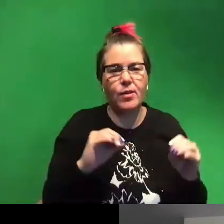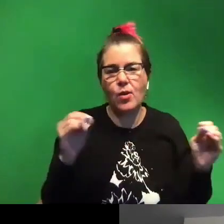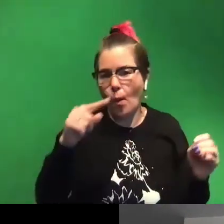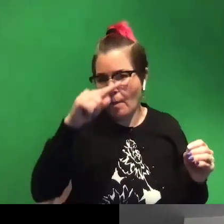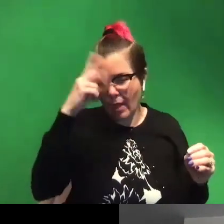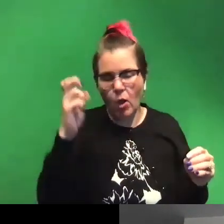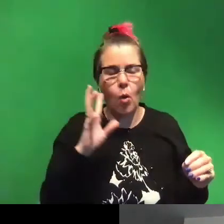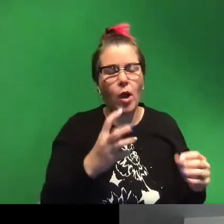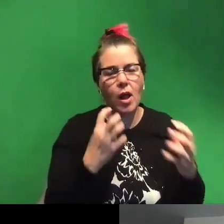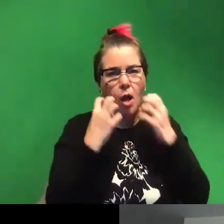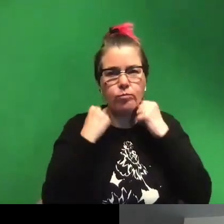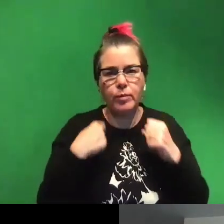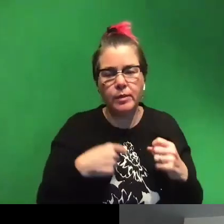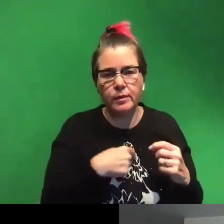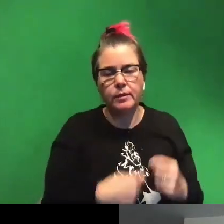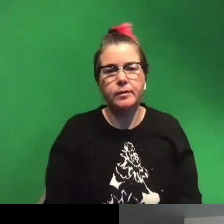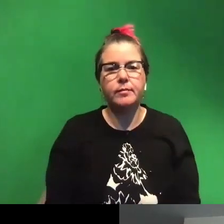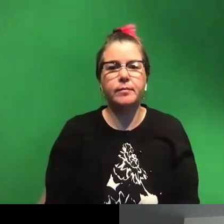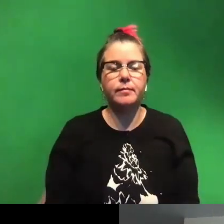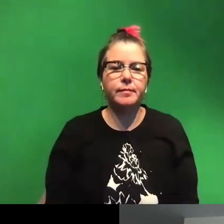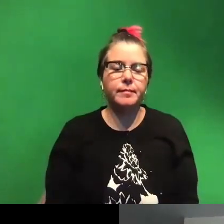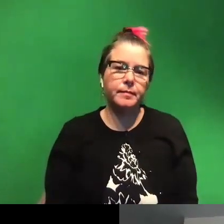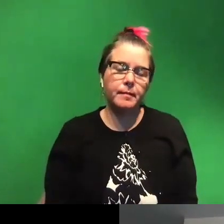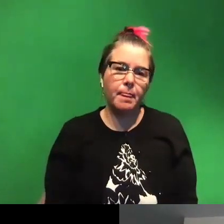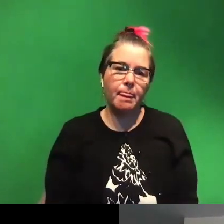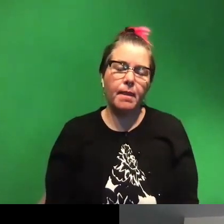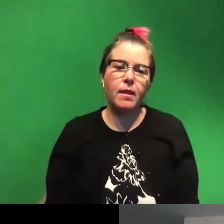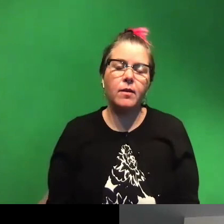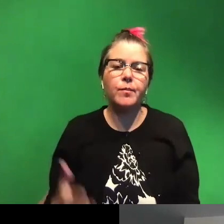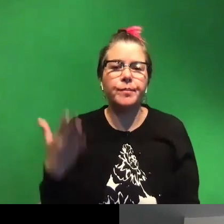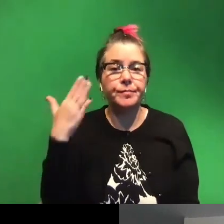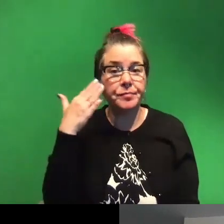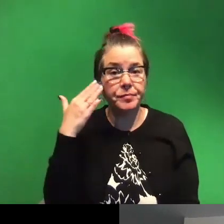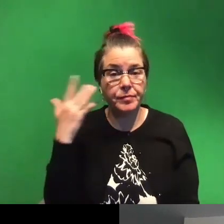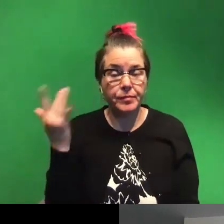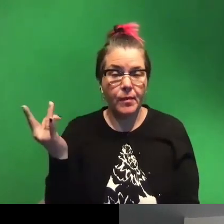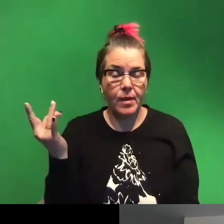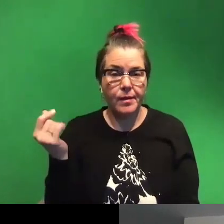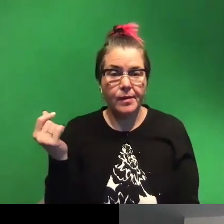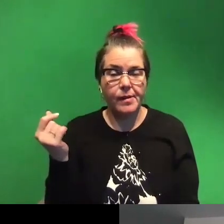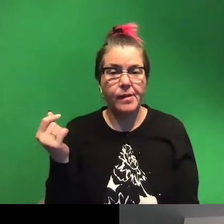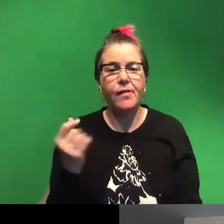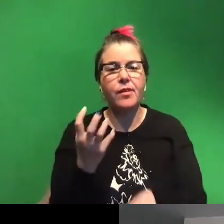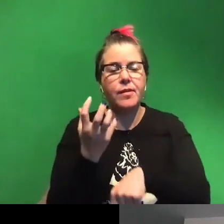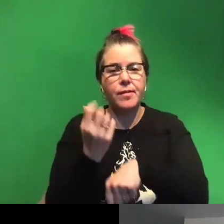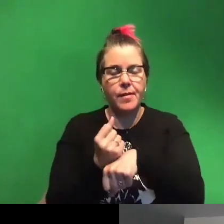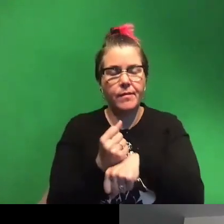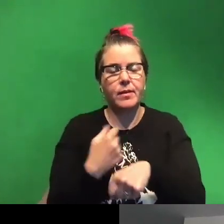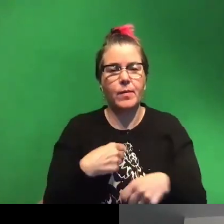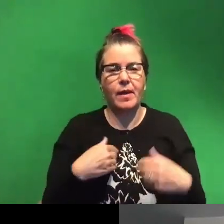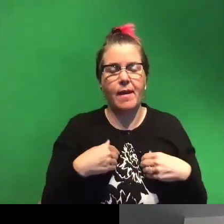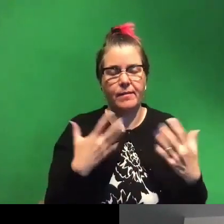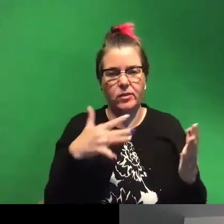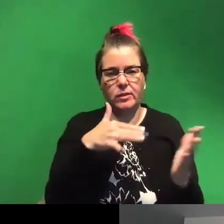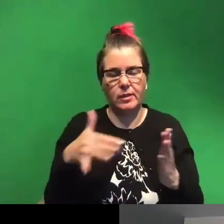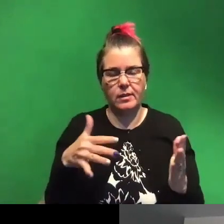us. And we know that because of the gravity that we have studied